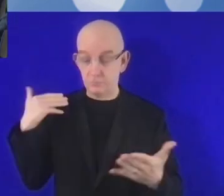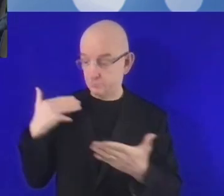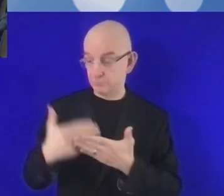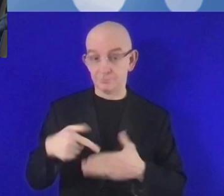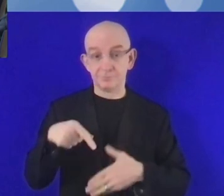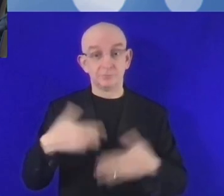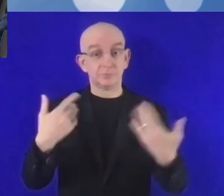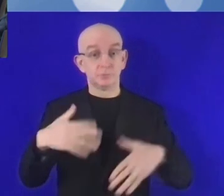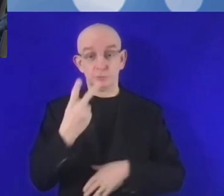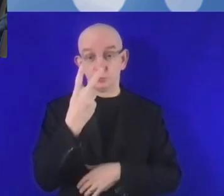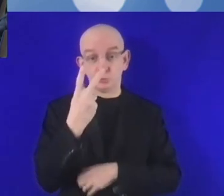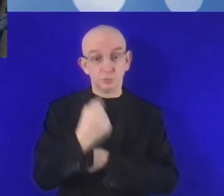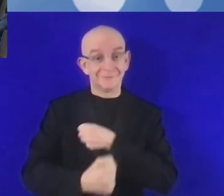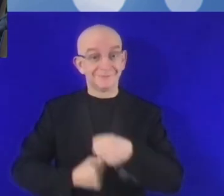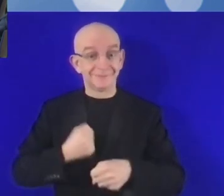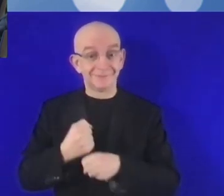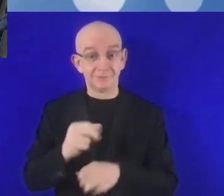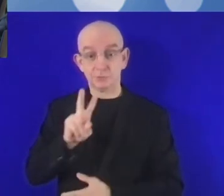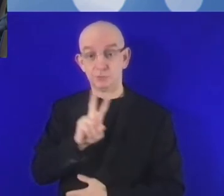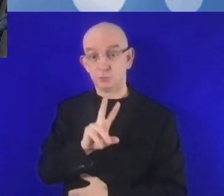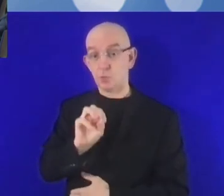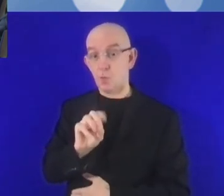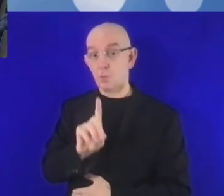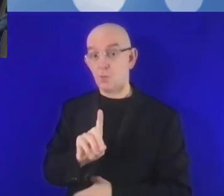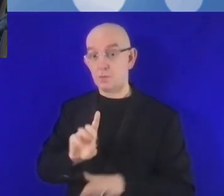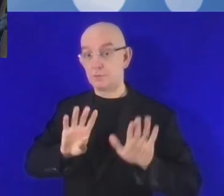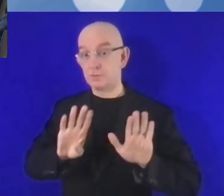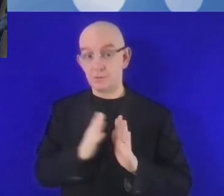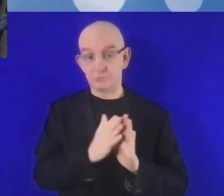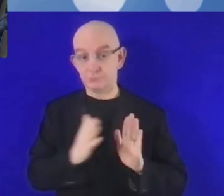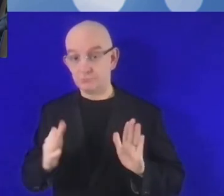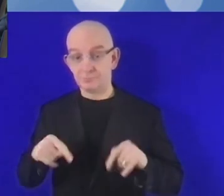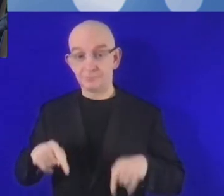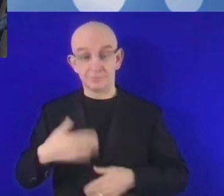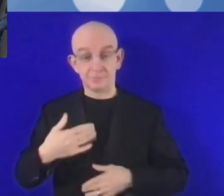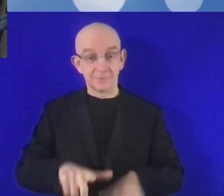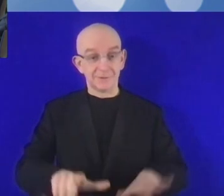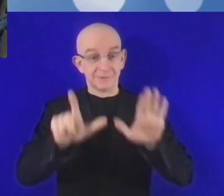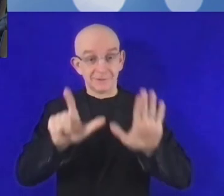users have used the internet. That's more than twice the population of the United States.